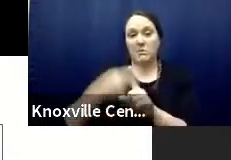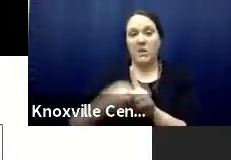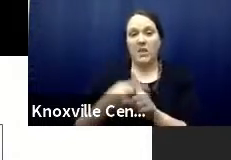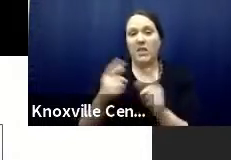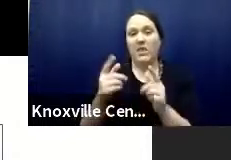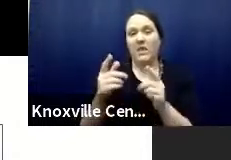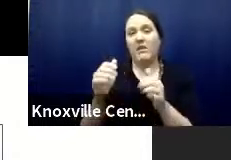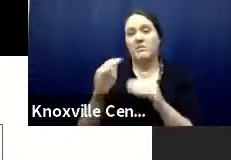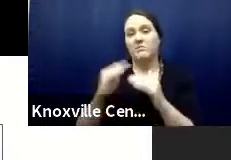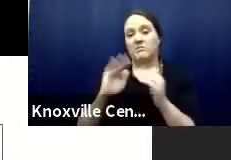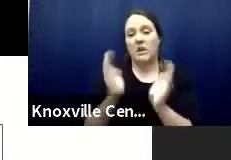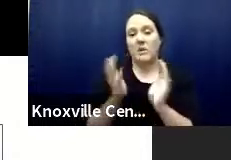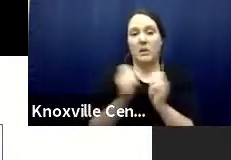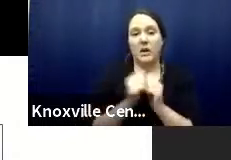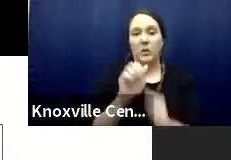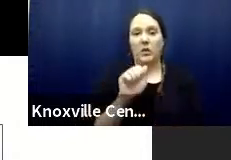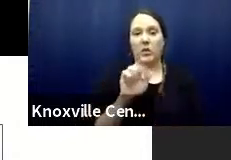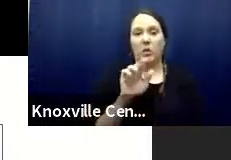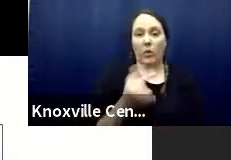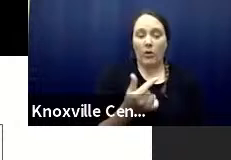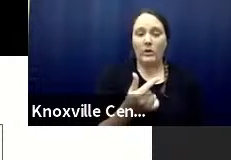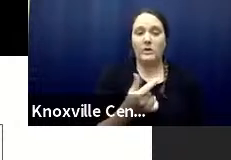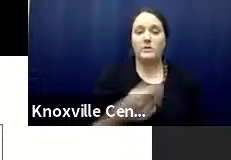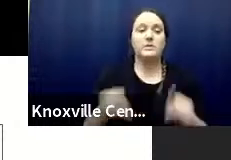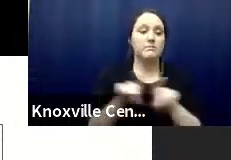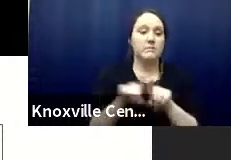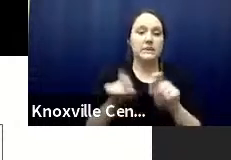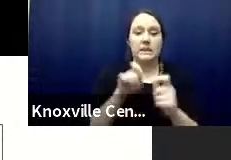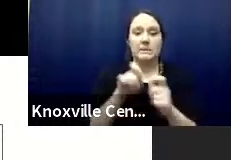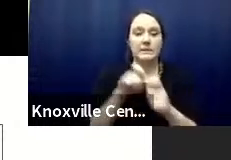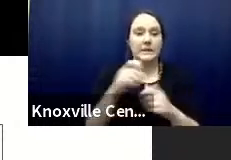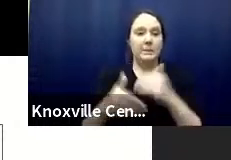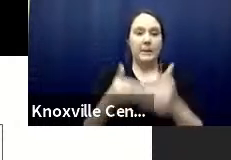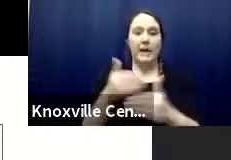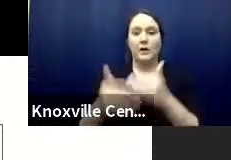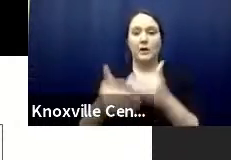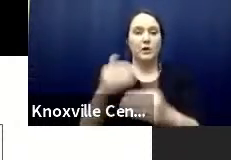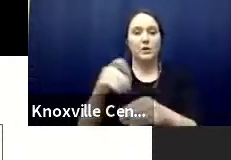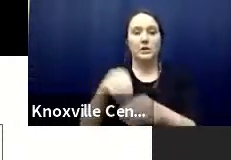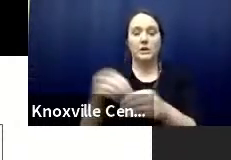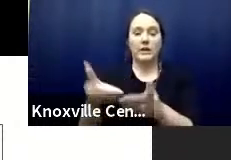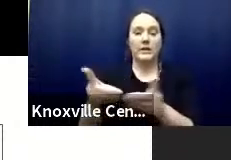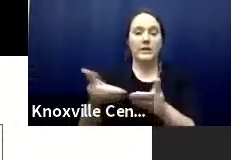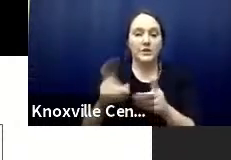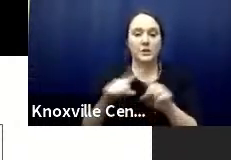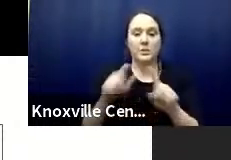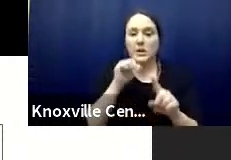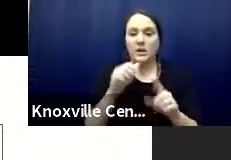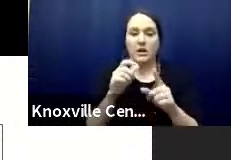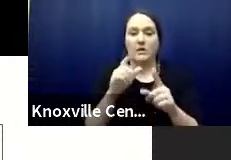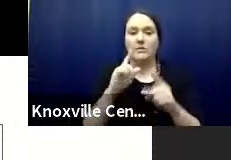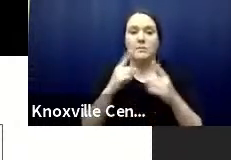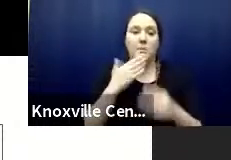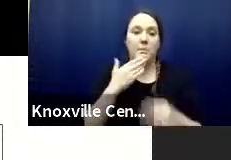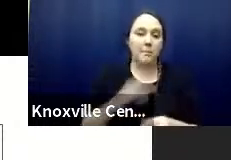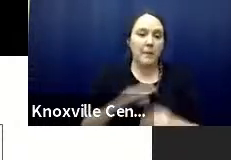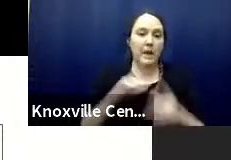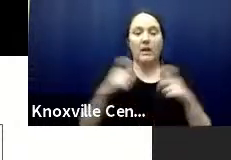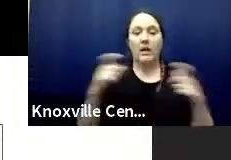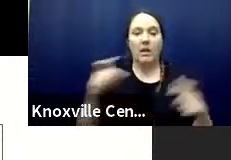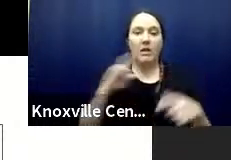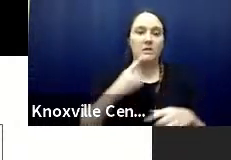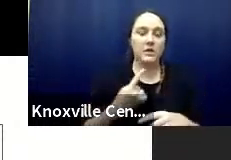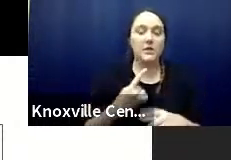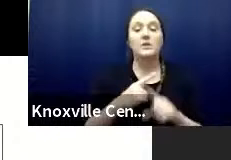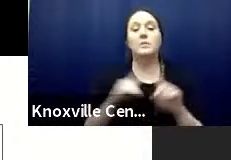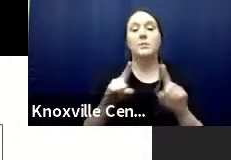August. Same exact pattern in the district, although again, not quite as dramatic, but going from 34 to